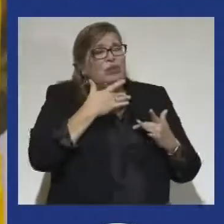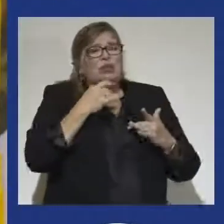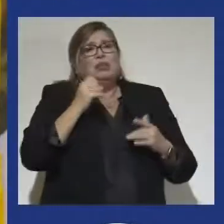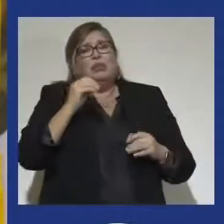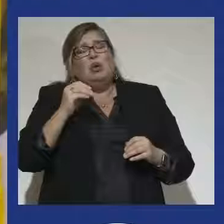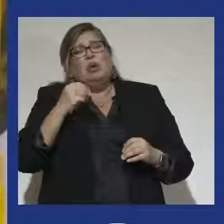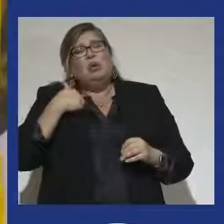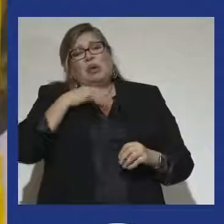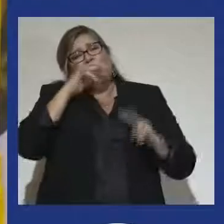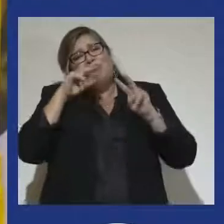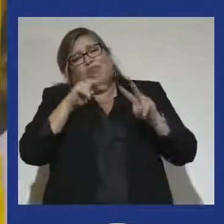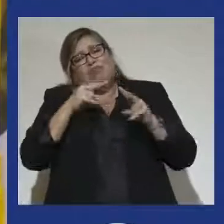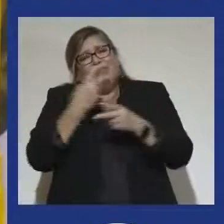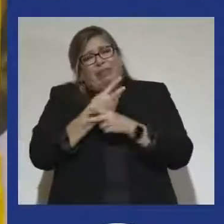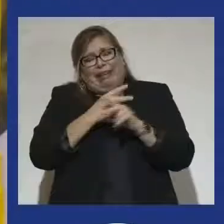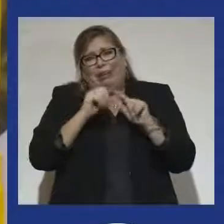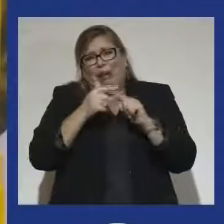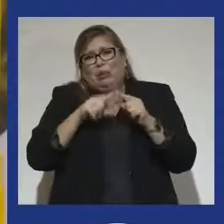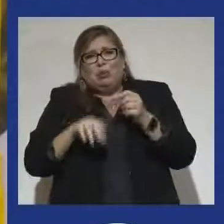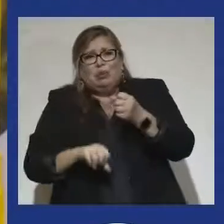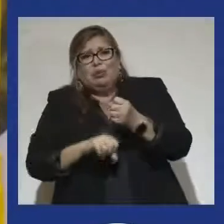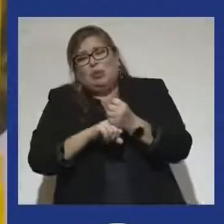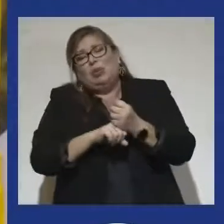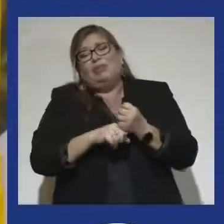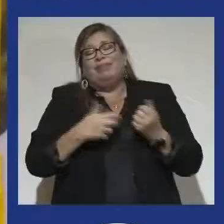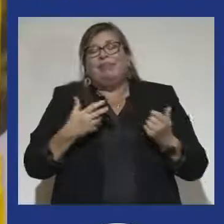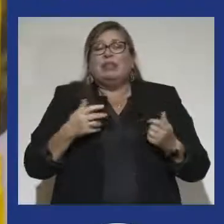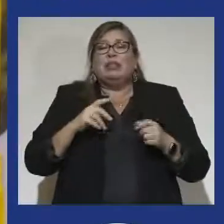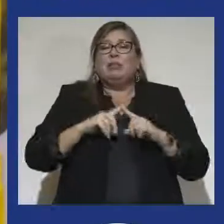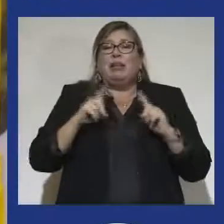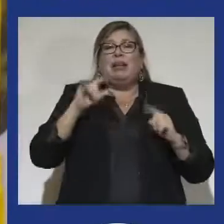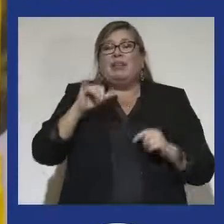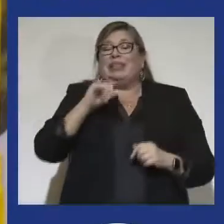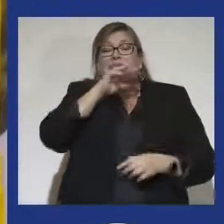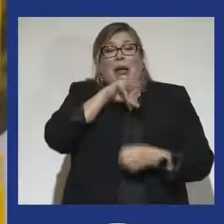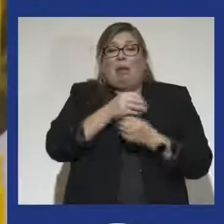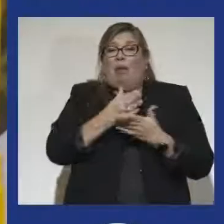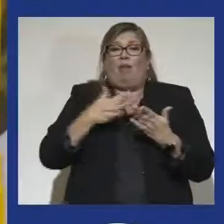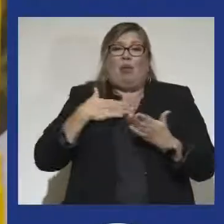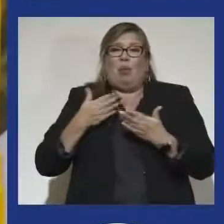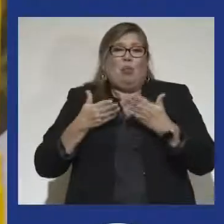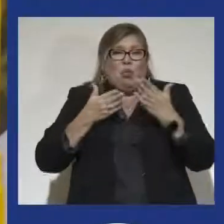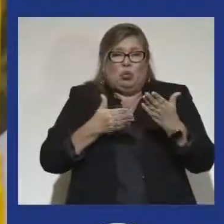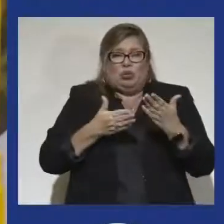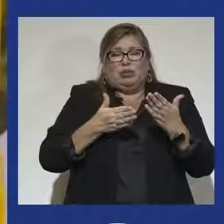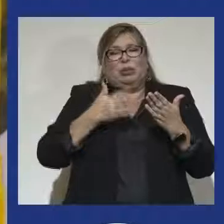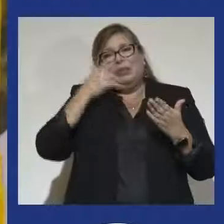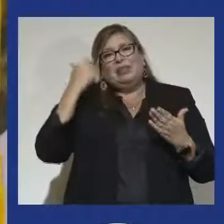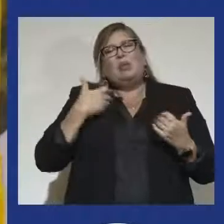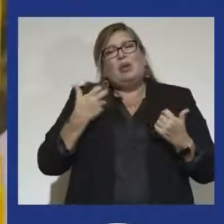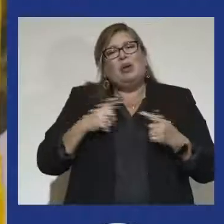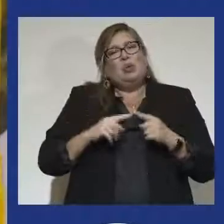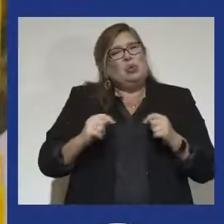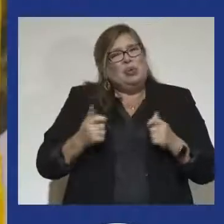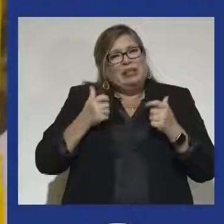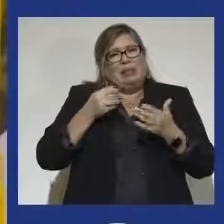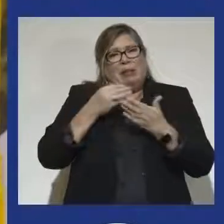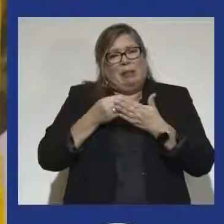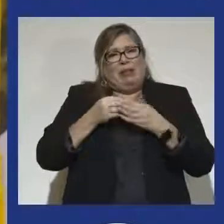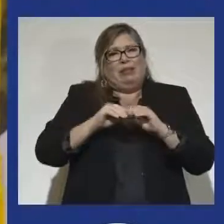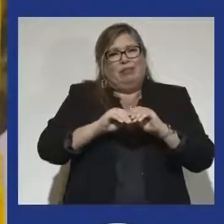we are looking at, and we're continuing to work with the legislature, but that is not part of the proposal because the idea was to go quickly